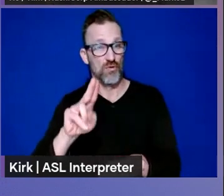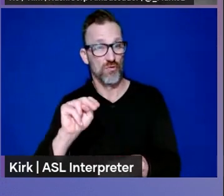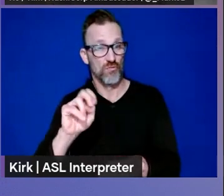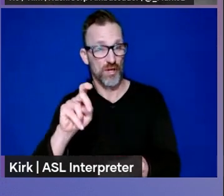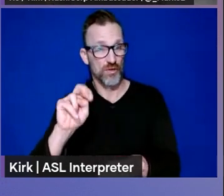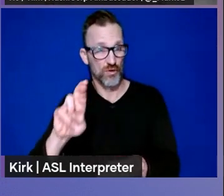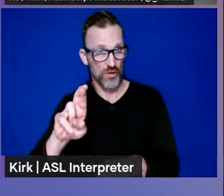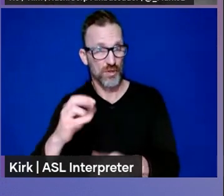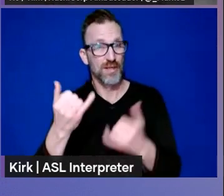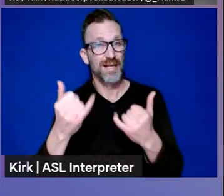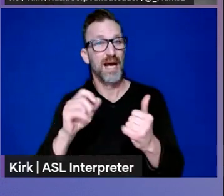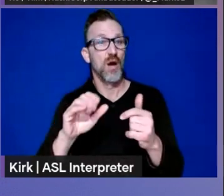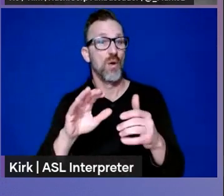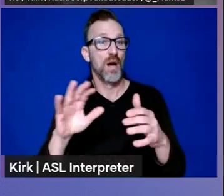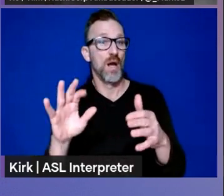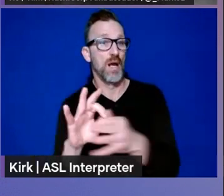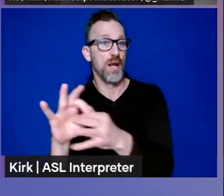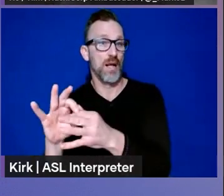Kubernetes cluster.